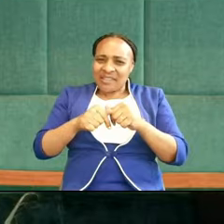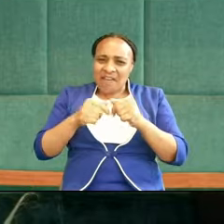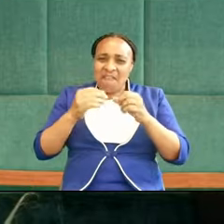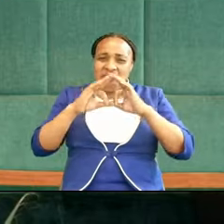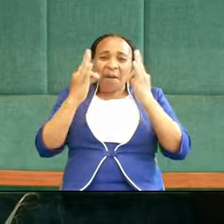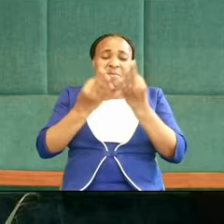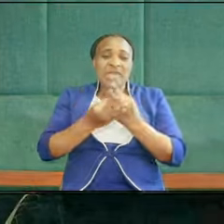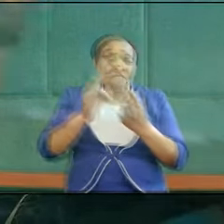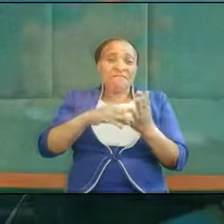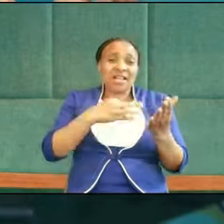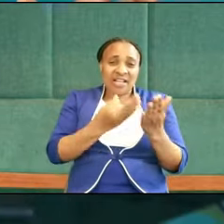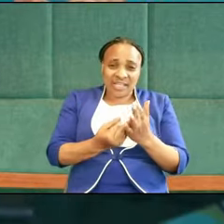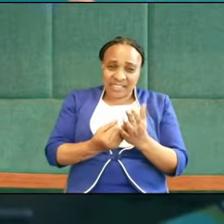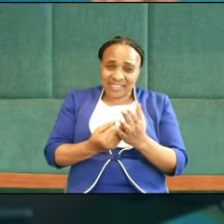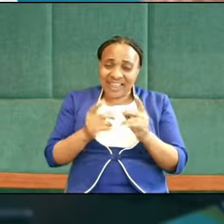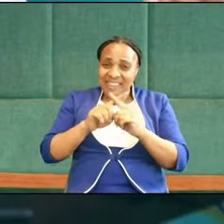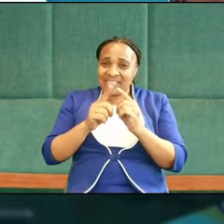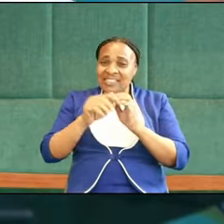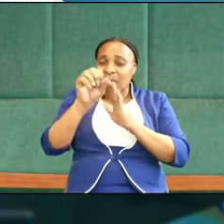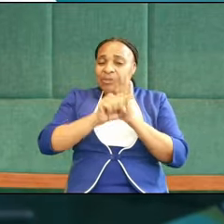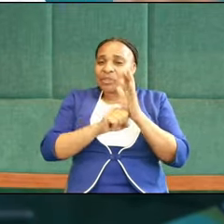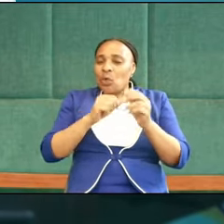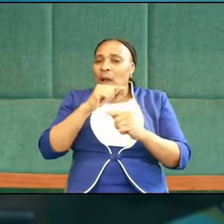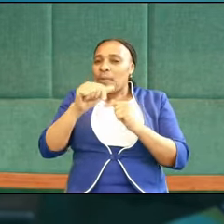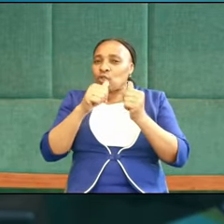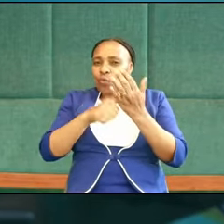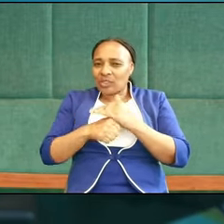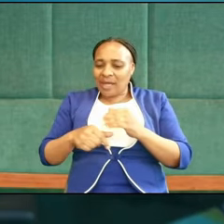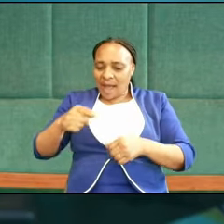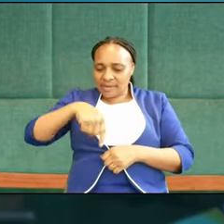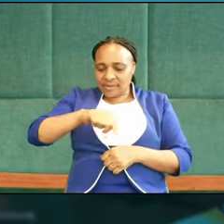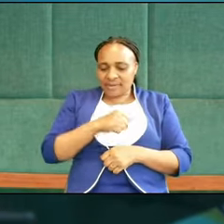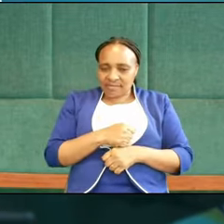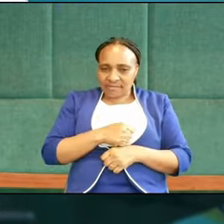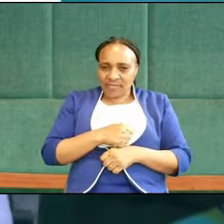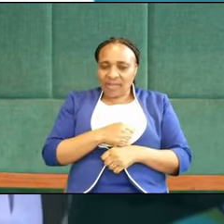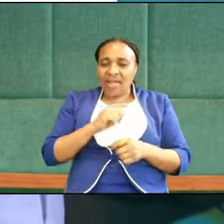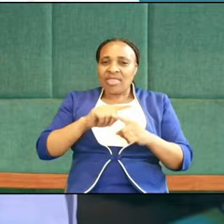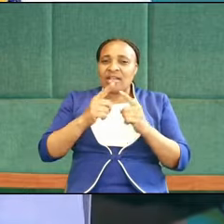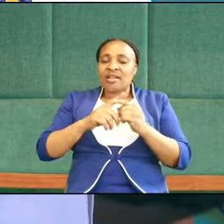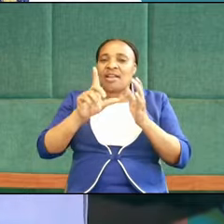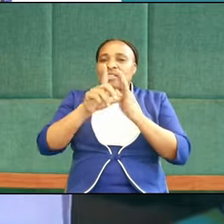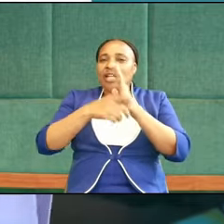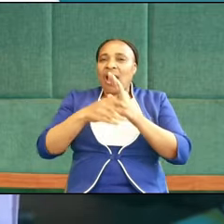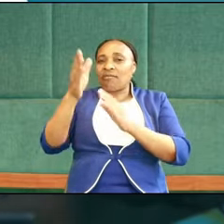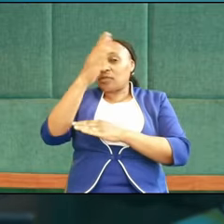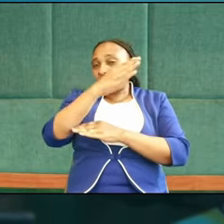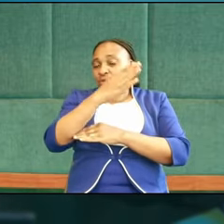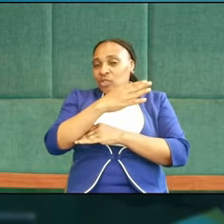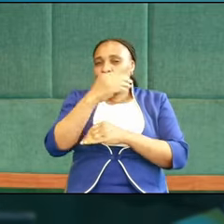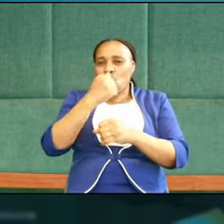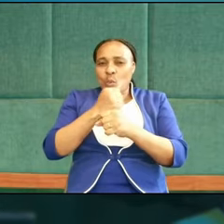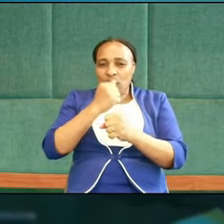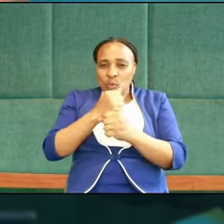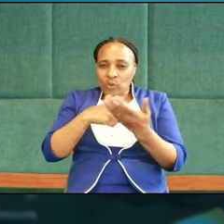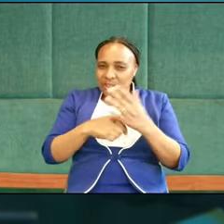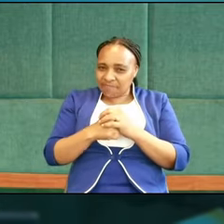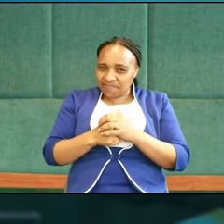family failures. And the subheading, it's about us. Then later that afternoon, we dealt